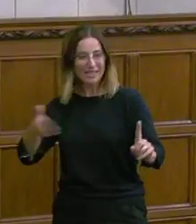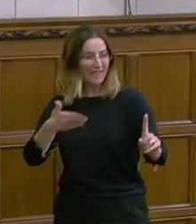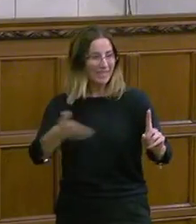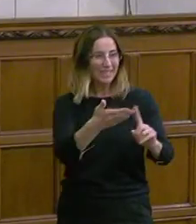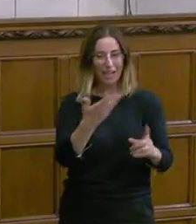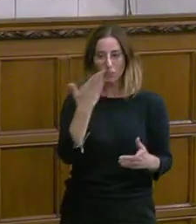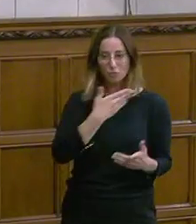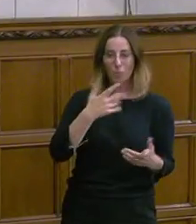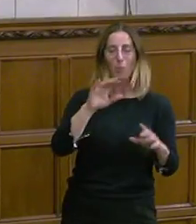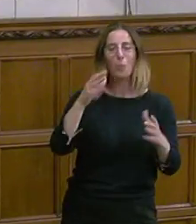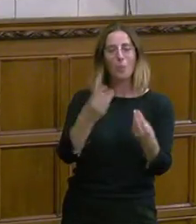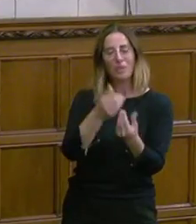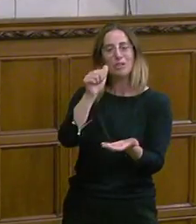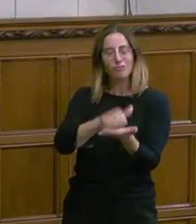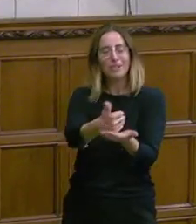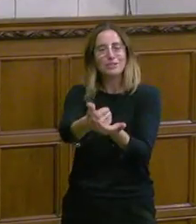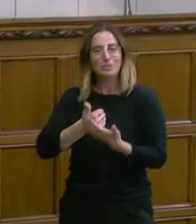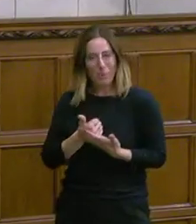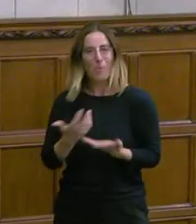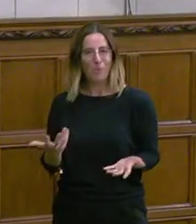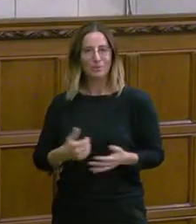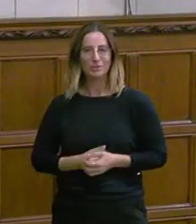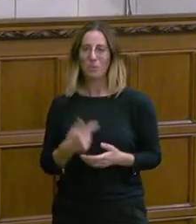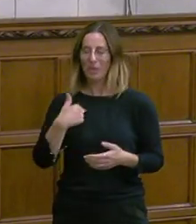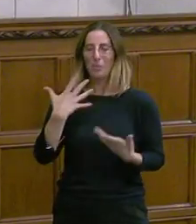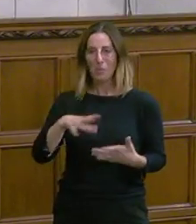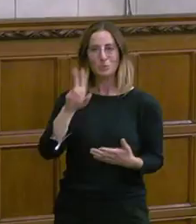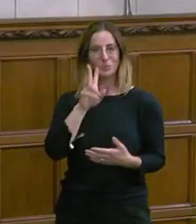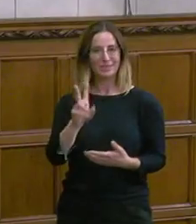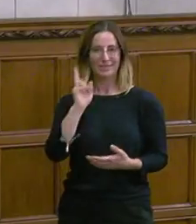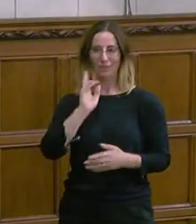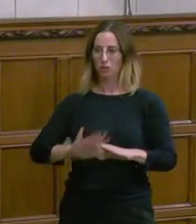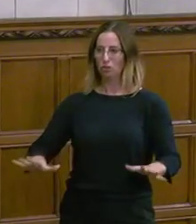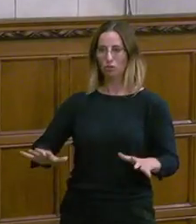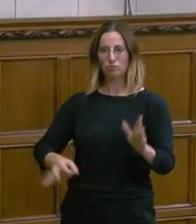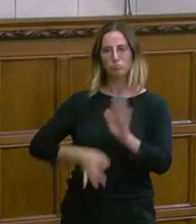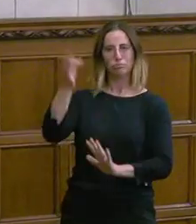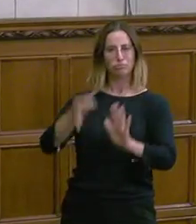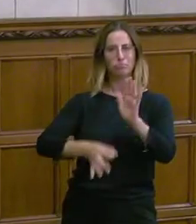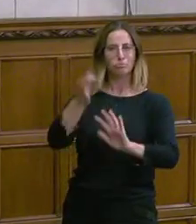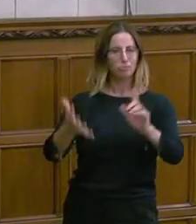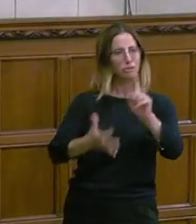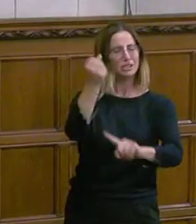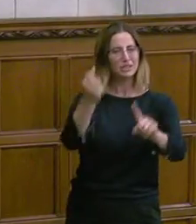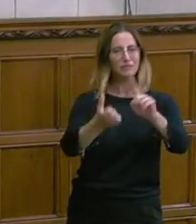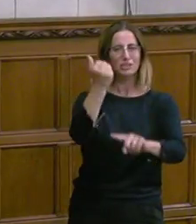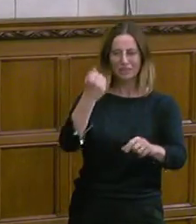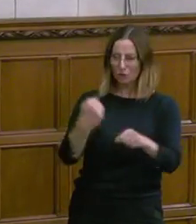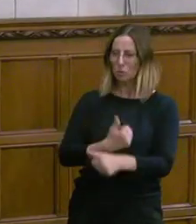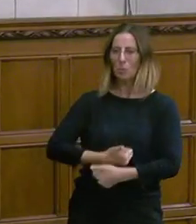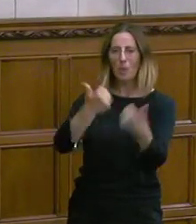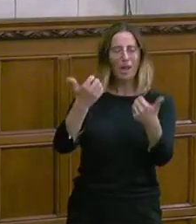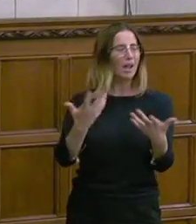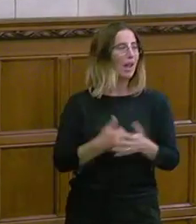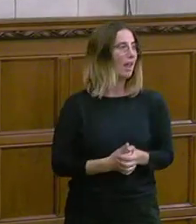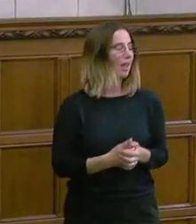her child Ollie and so many children that we want to see flourish and do well. I look forward to the Minister's answers.